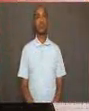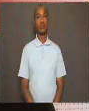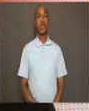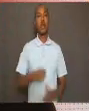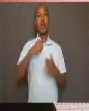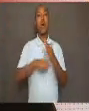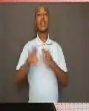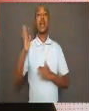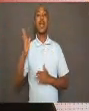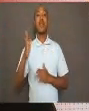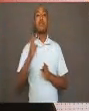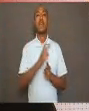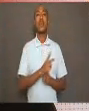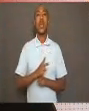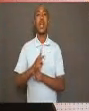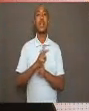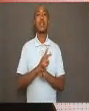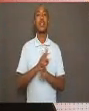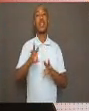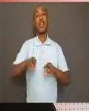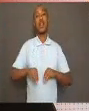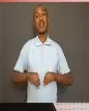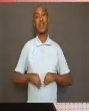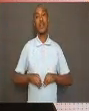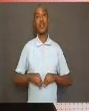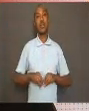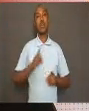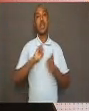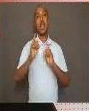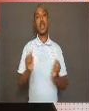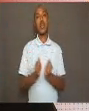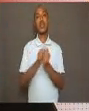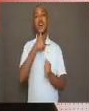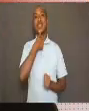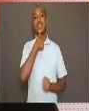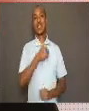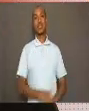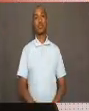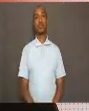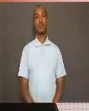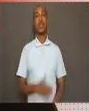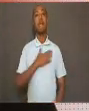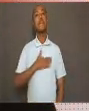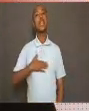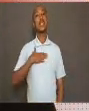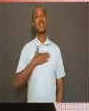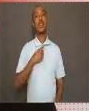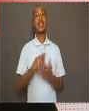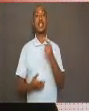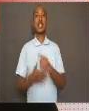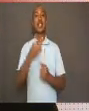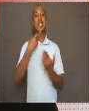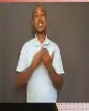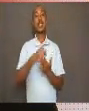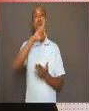What kind of precautions should be taken when dealing with acids? Please discuss this